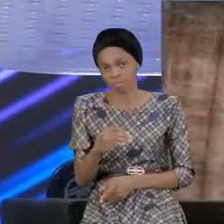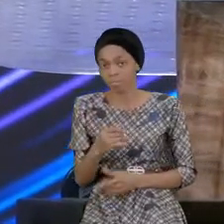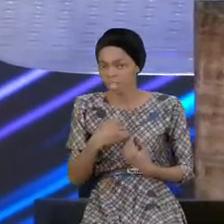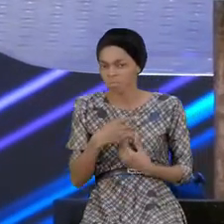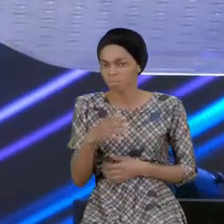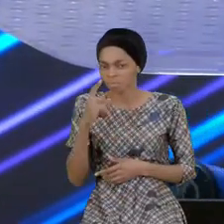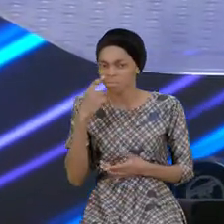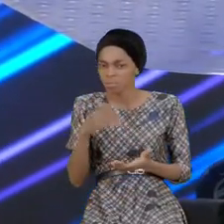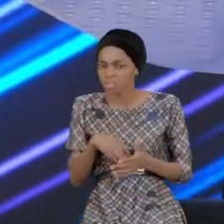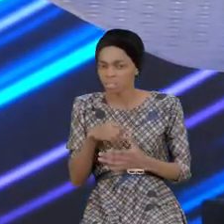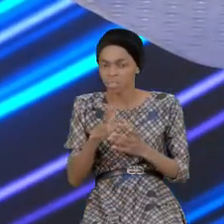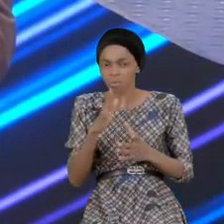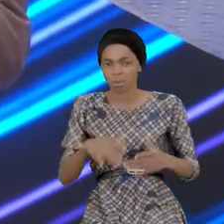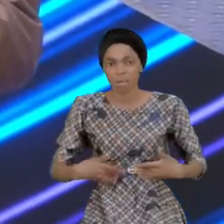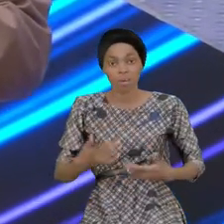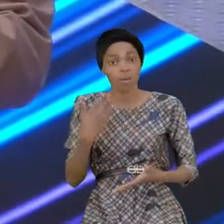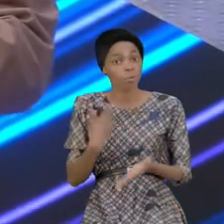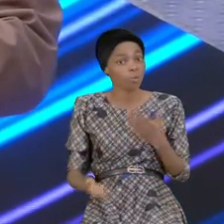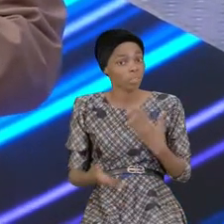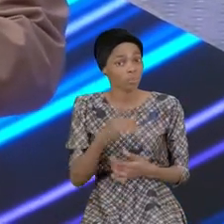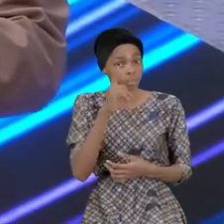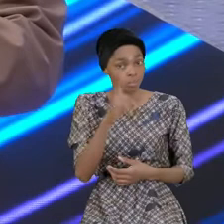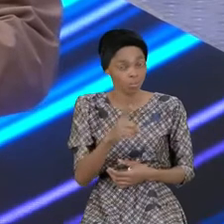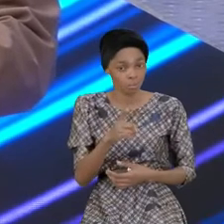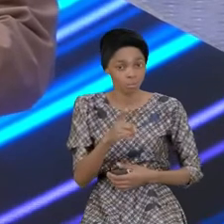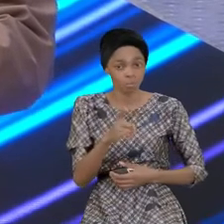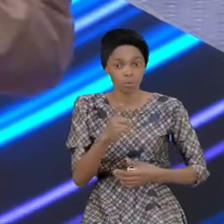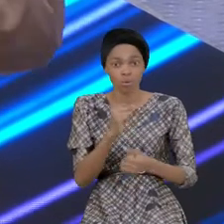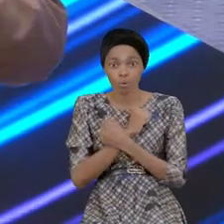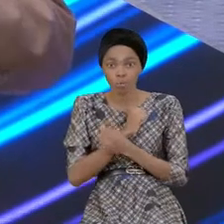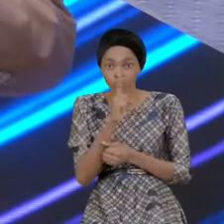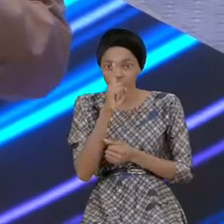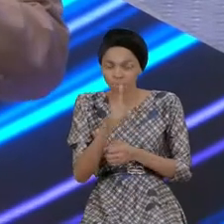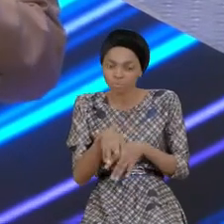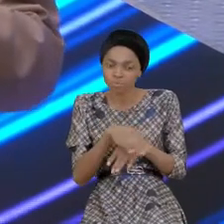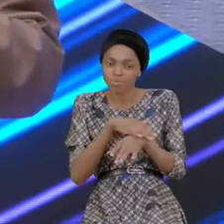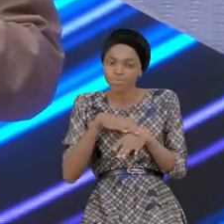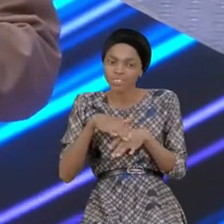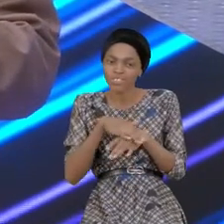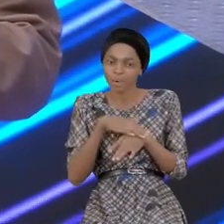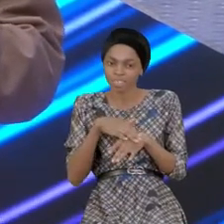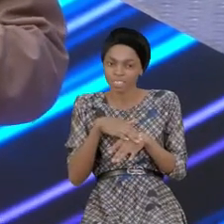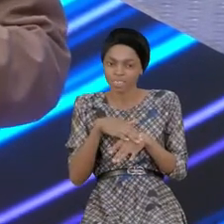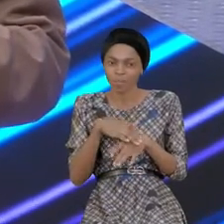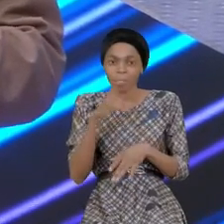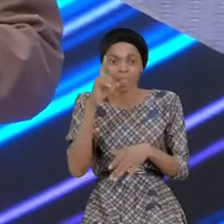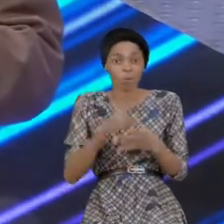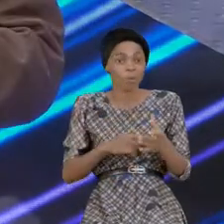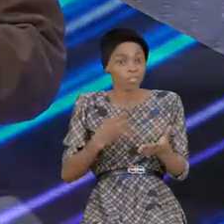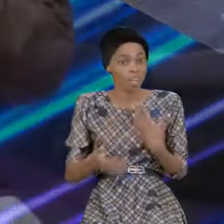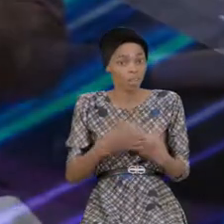life, whatever you love, you nurse. Whatever you love, you